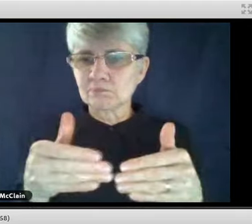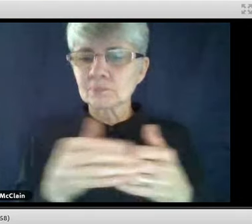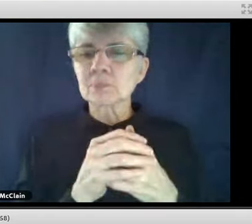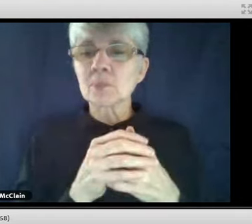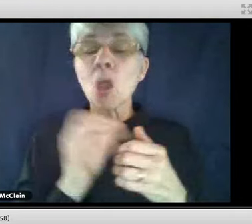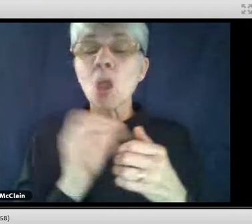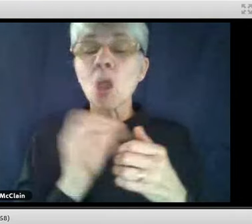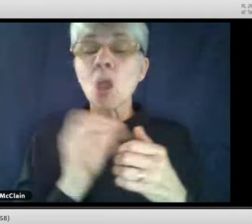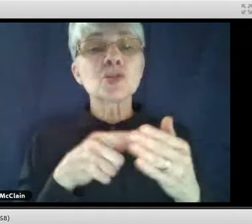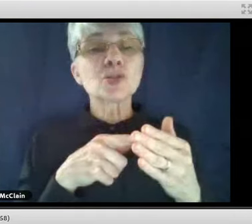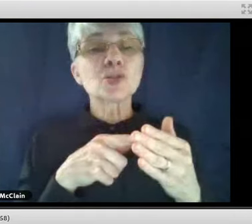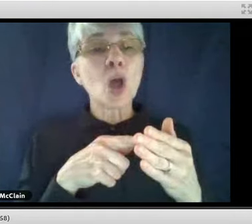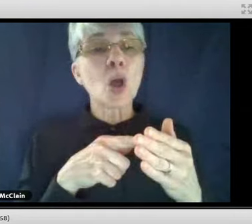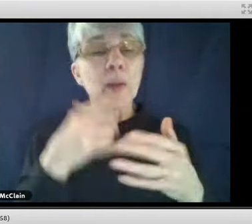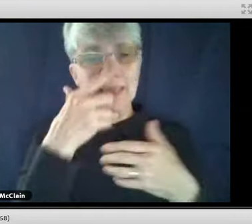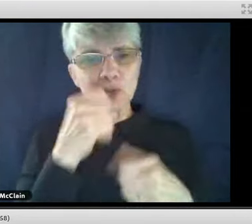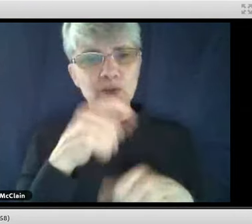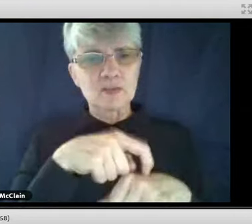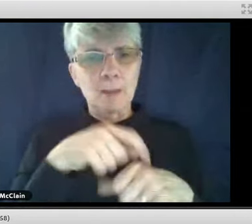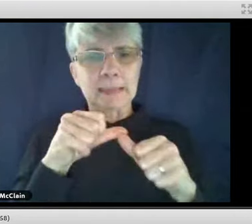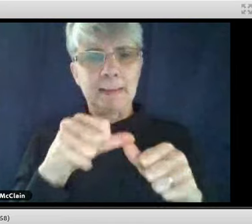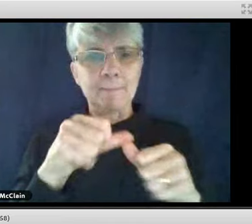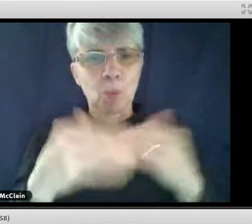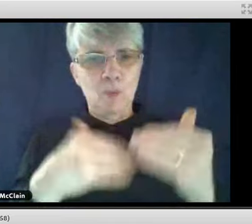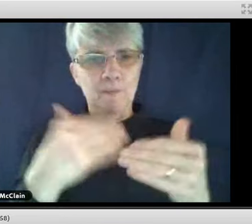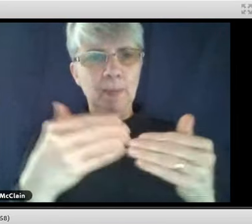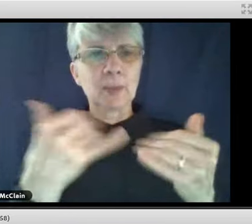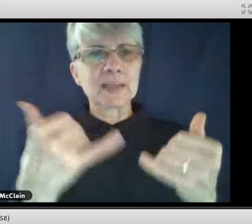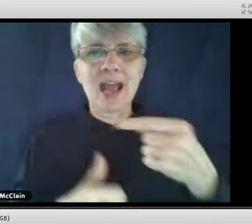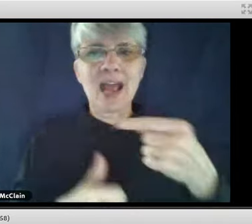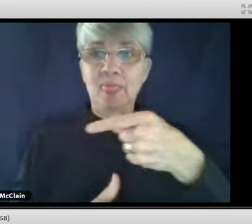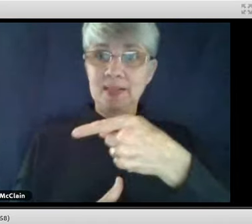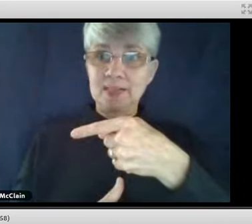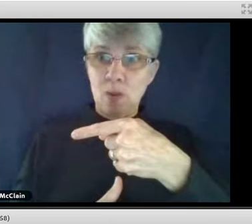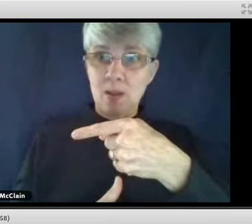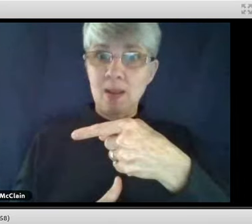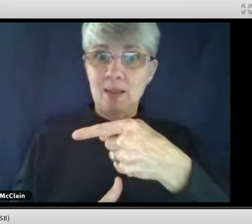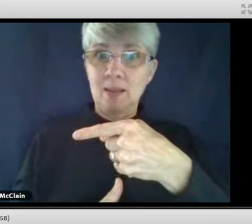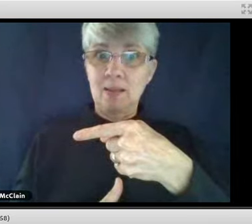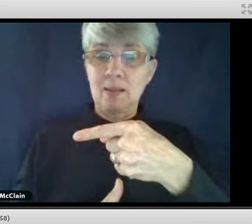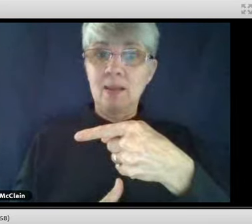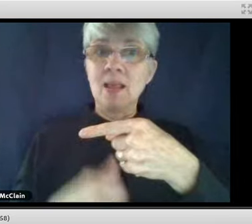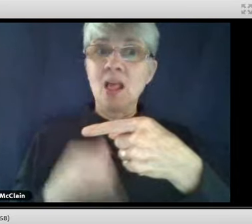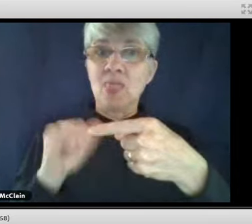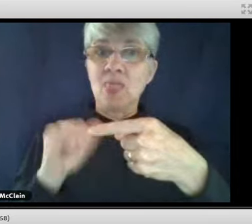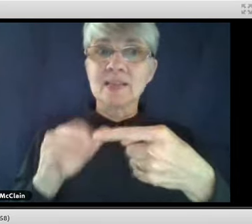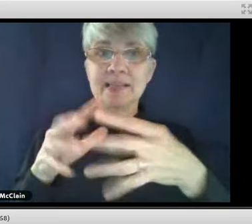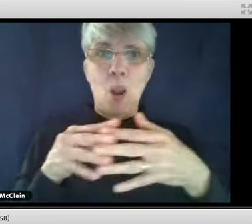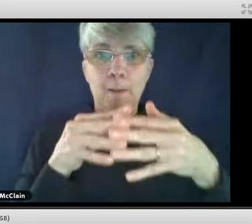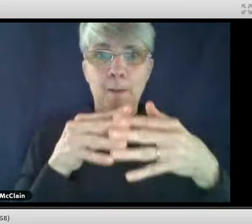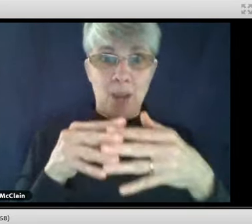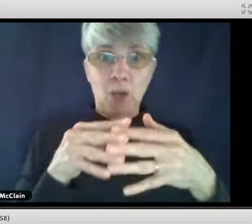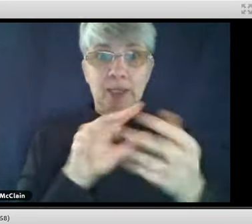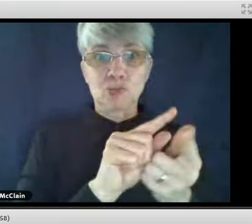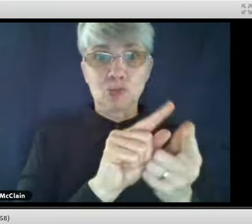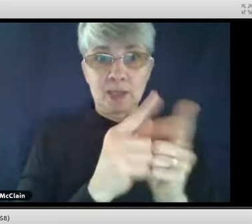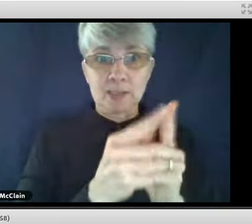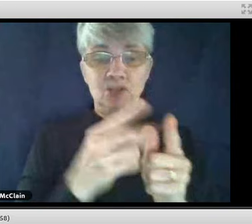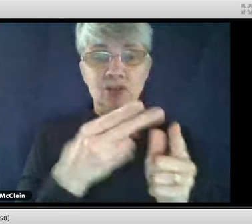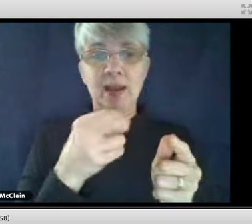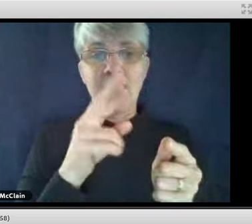Okay, so once in the interest of time, I'm going to keep moving on here because now this is our American version. Okay, Harry Potter